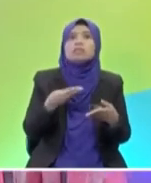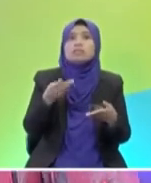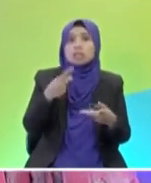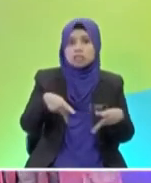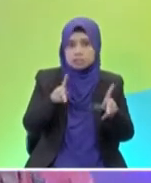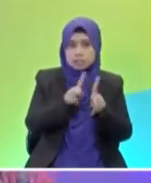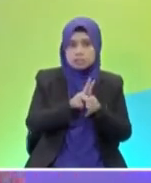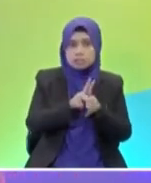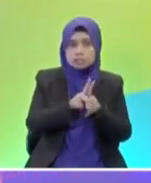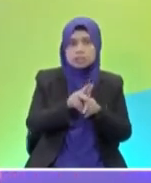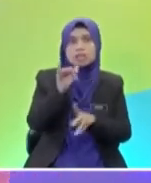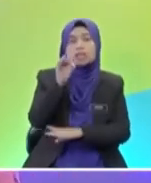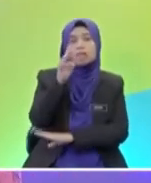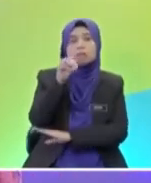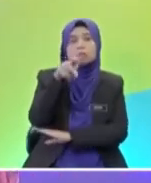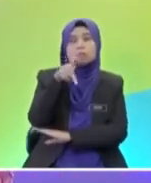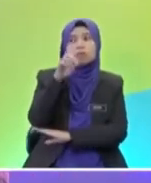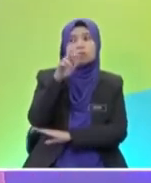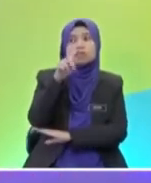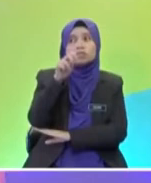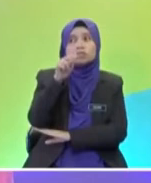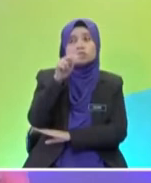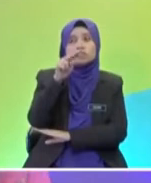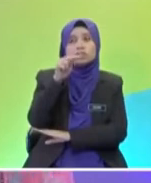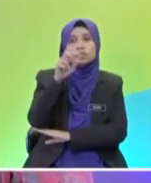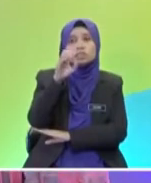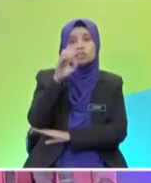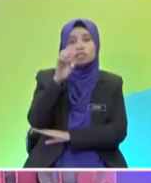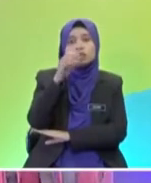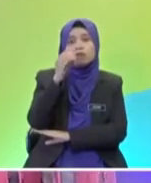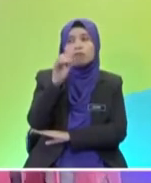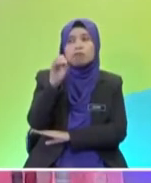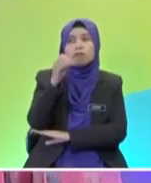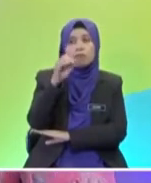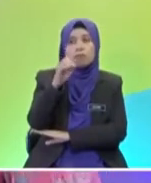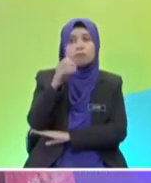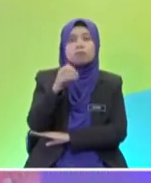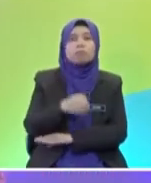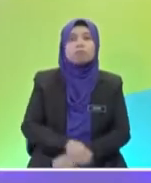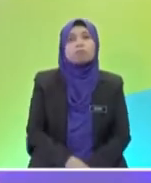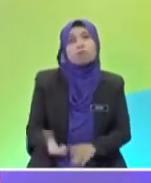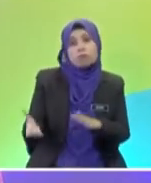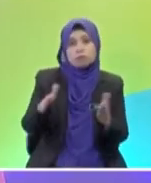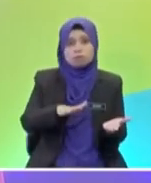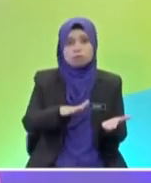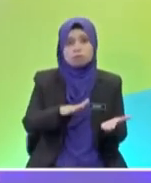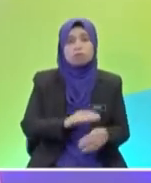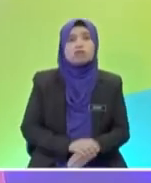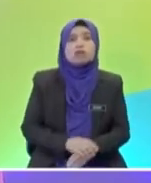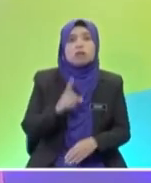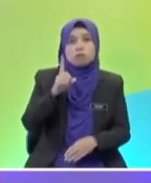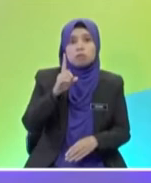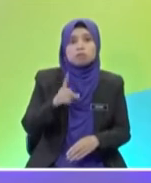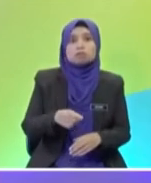the importance of preservation and conservation. Okay, before I go to the importance of preservation and conservation, I want to ask one of